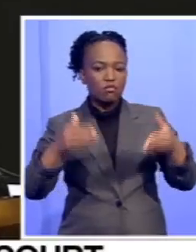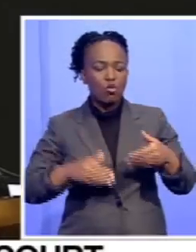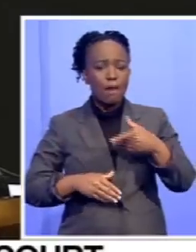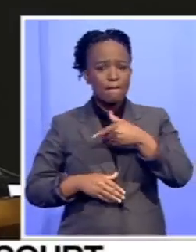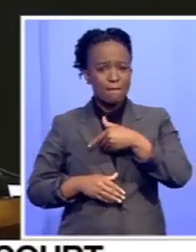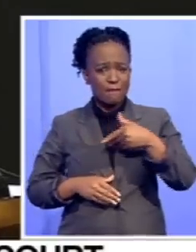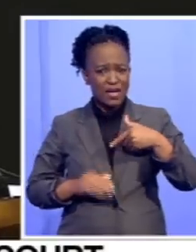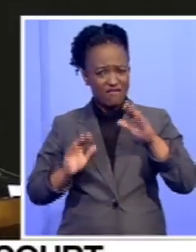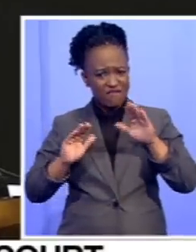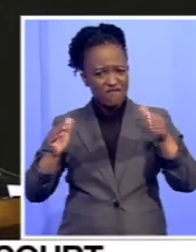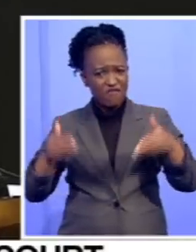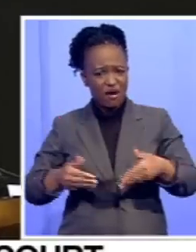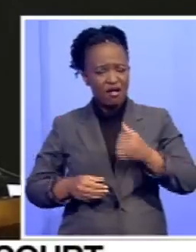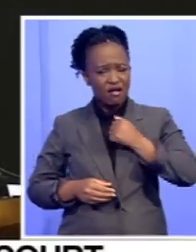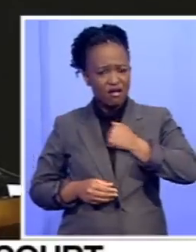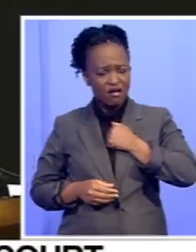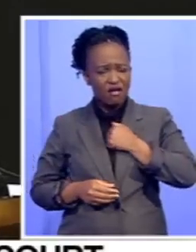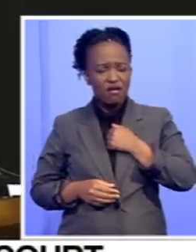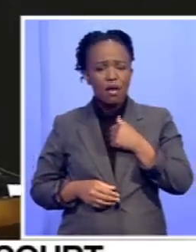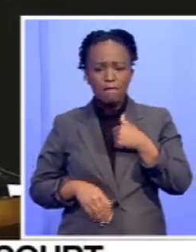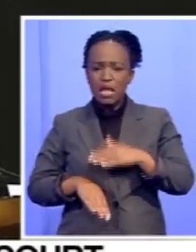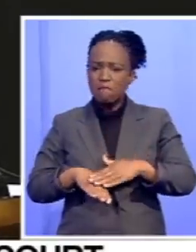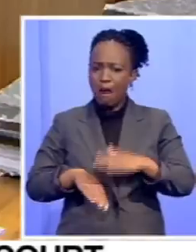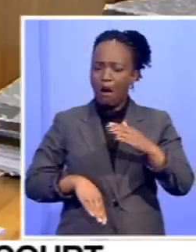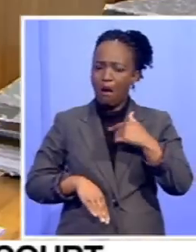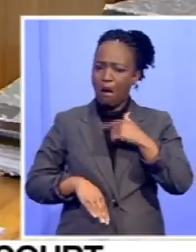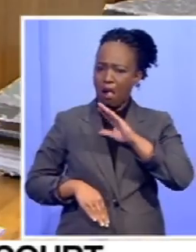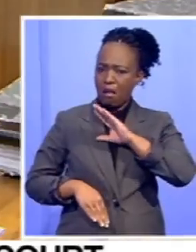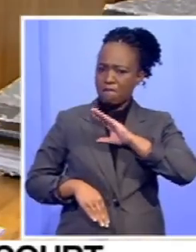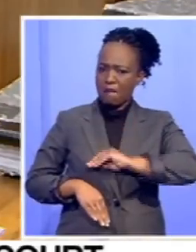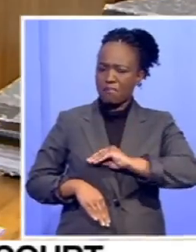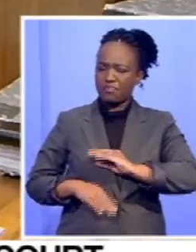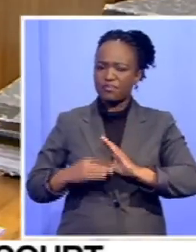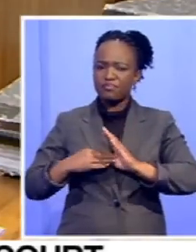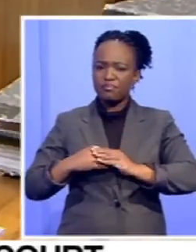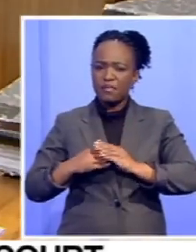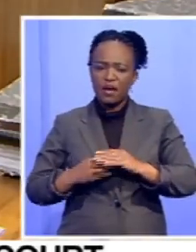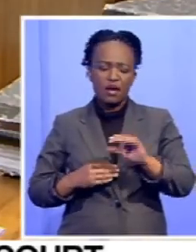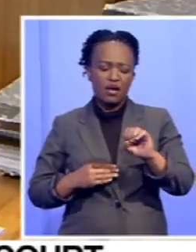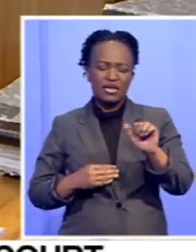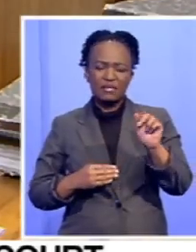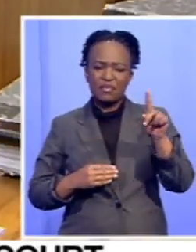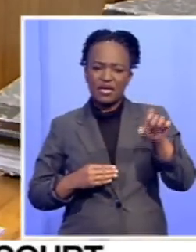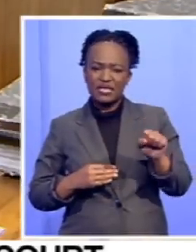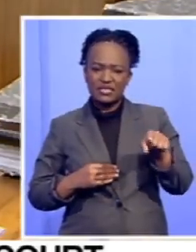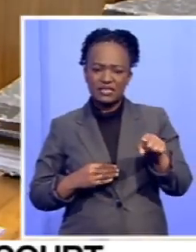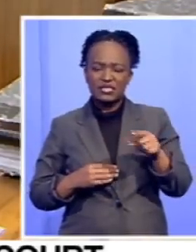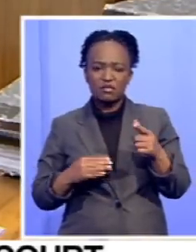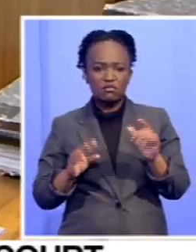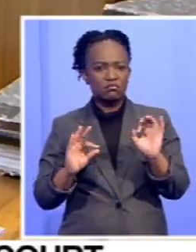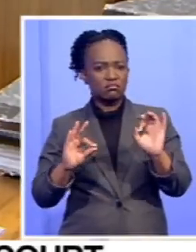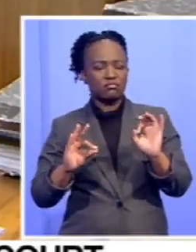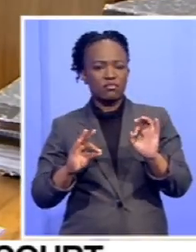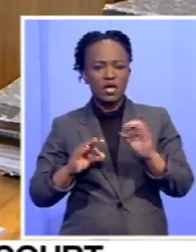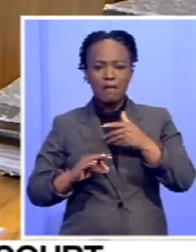funeral. I was even more appalled on the day in question when I was told that some members of the South African security forces who were on official duty at my